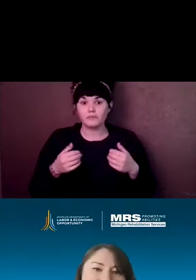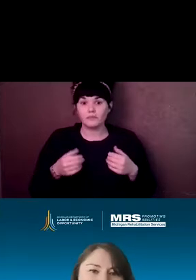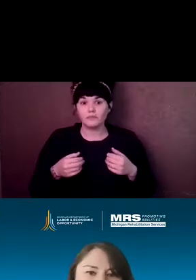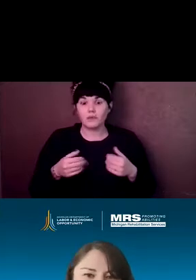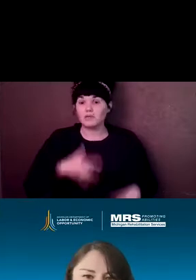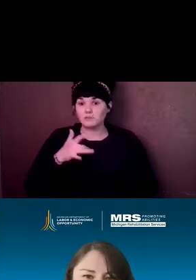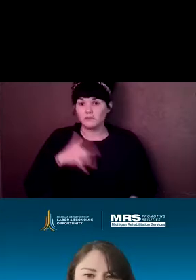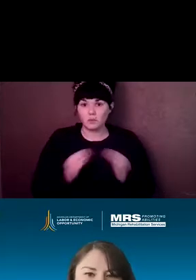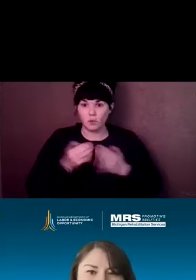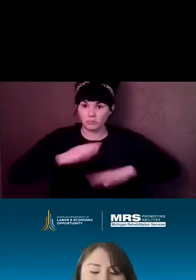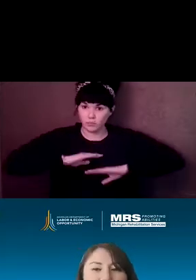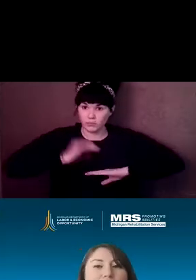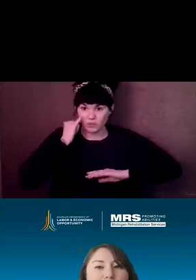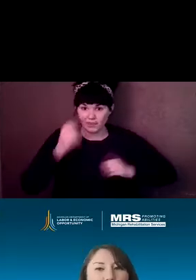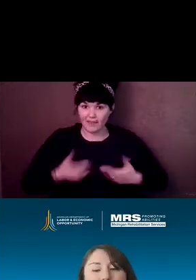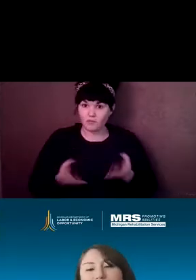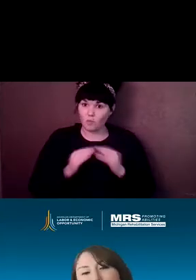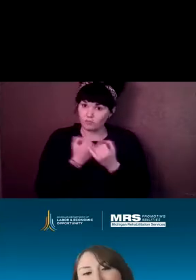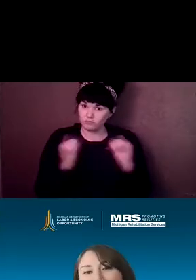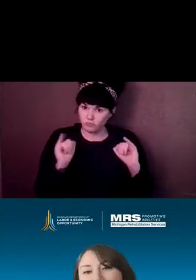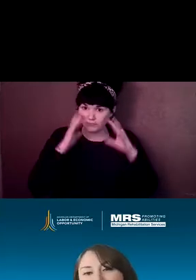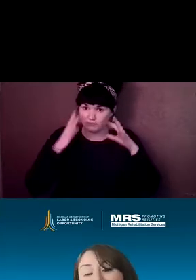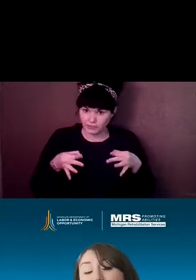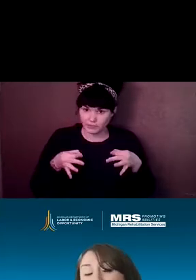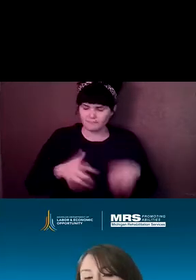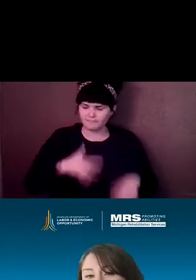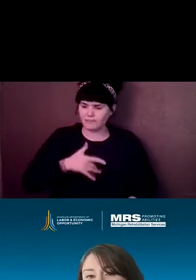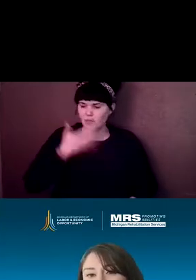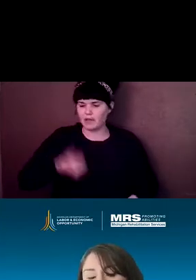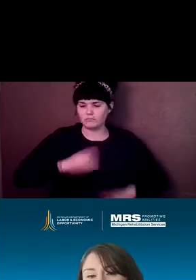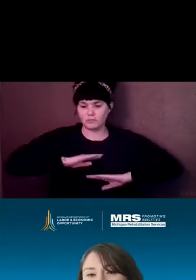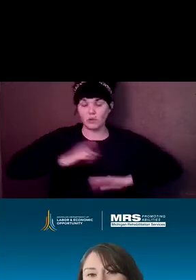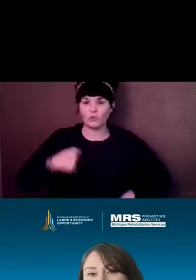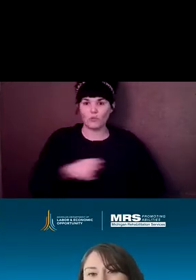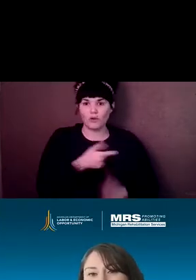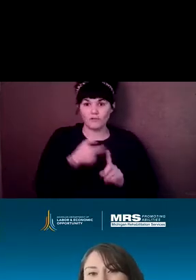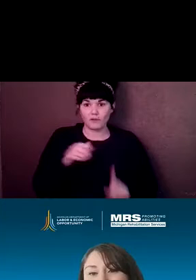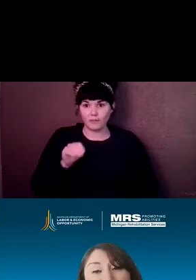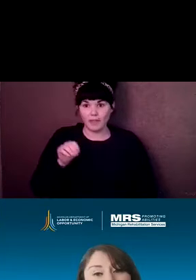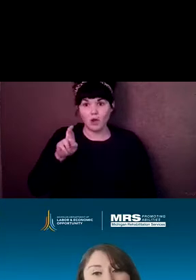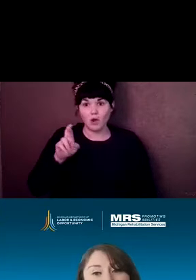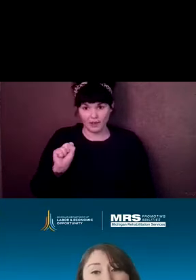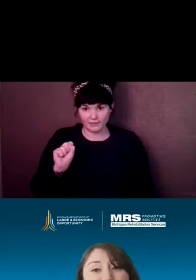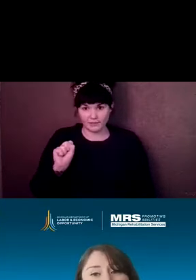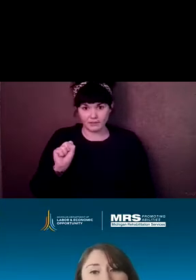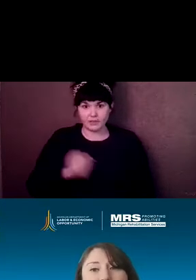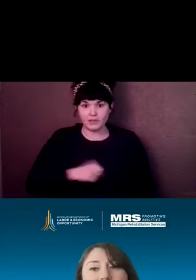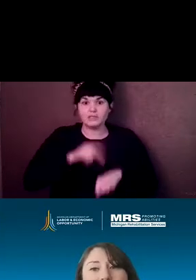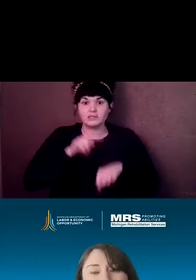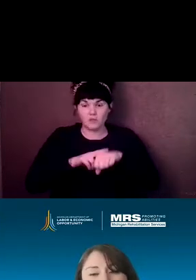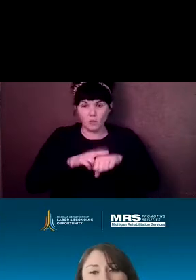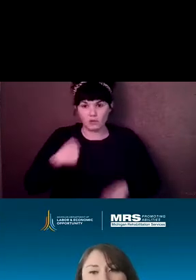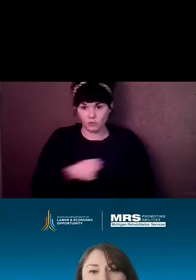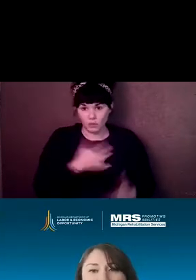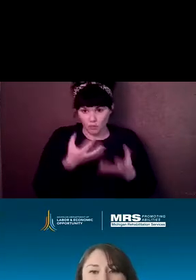employee satisfaction. We are from MRS, so of course we're going to bold the fact that a benefit is building